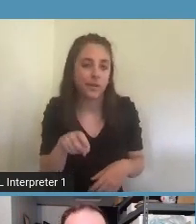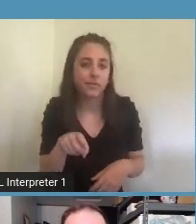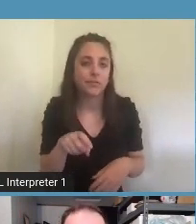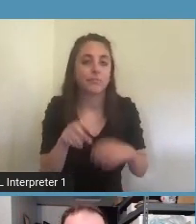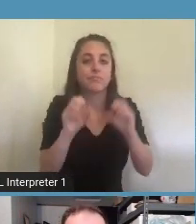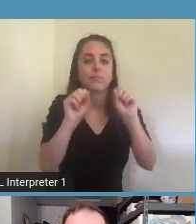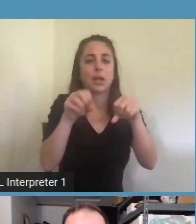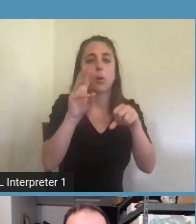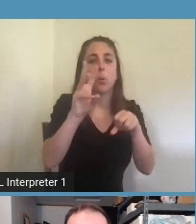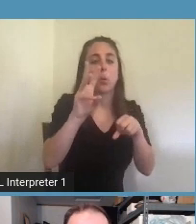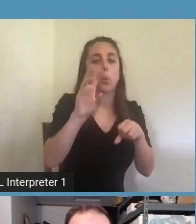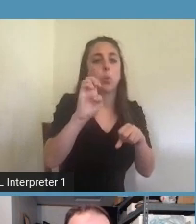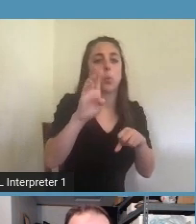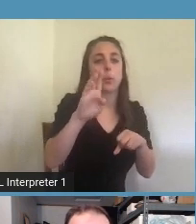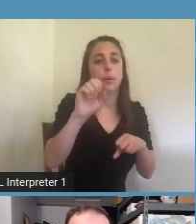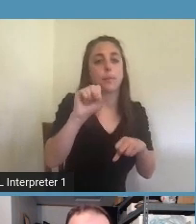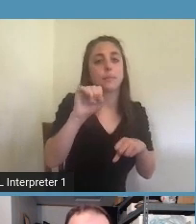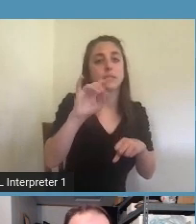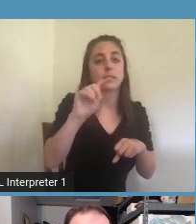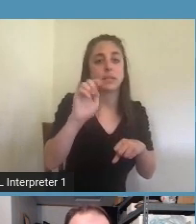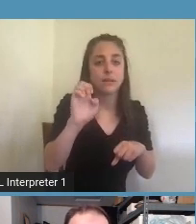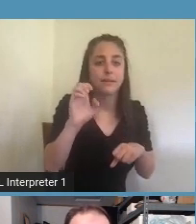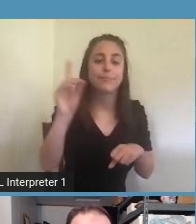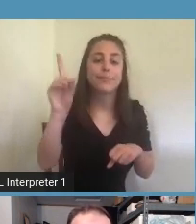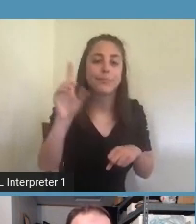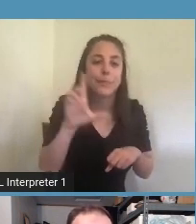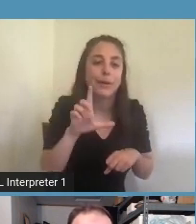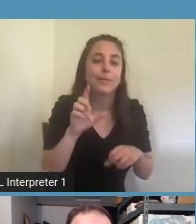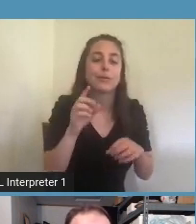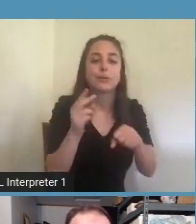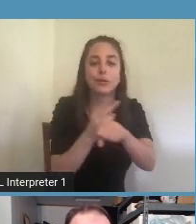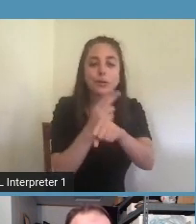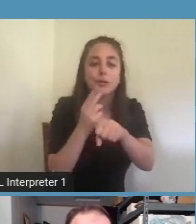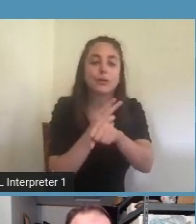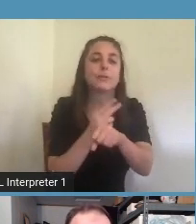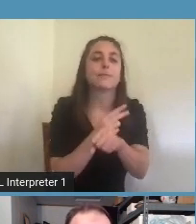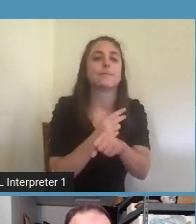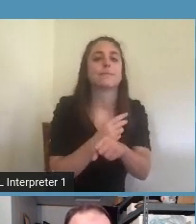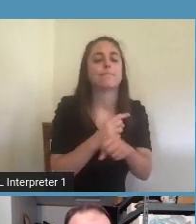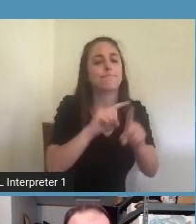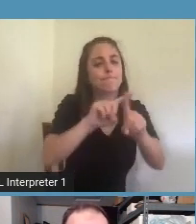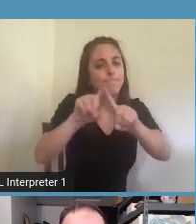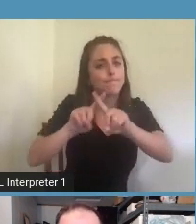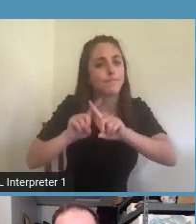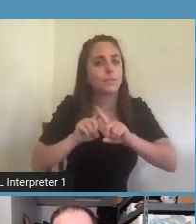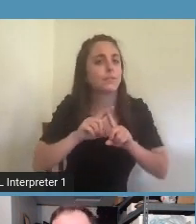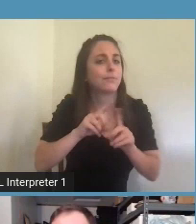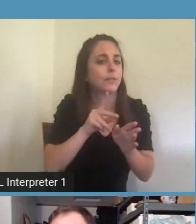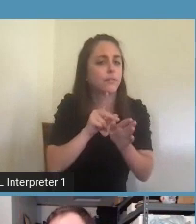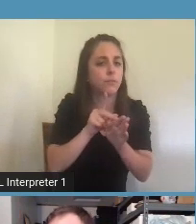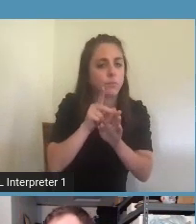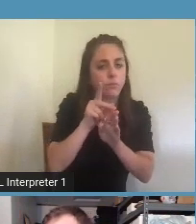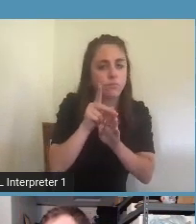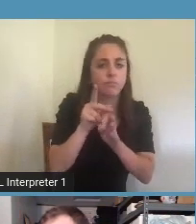their website, download it, and use it. And there's a full range of professional